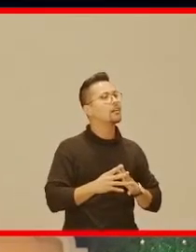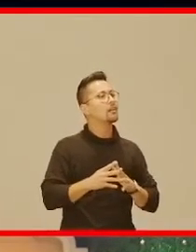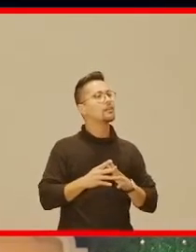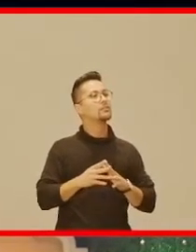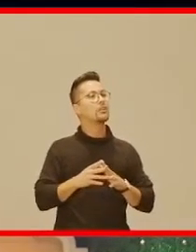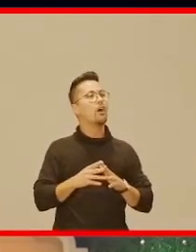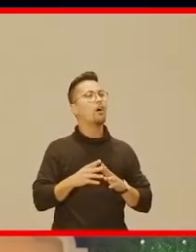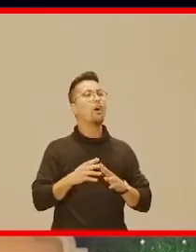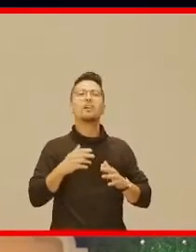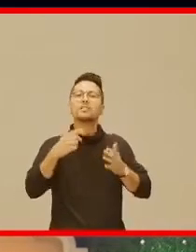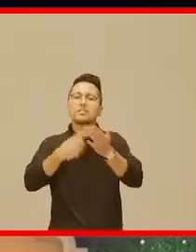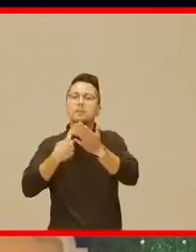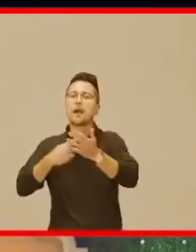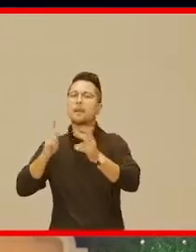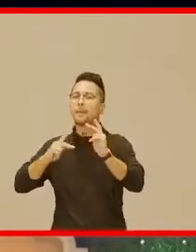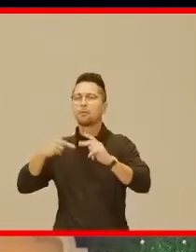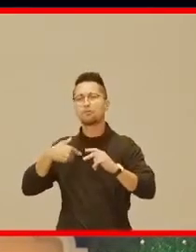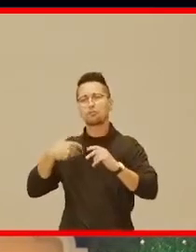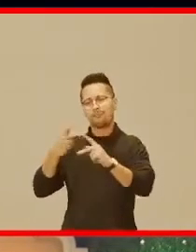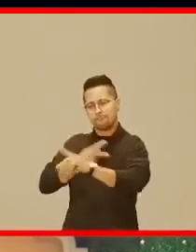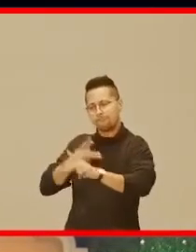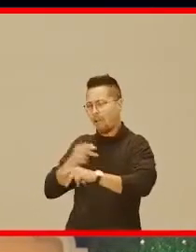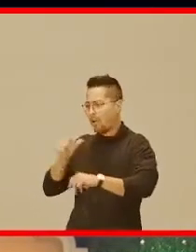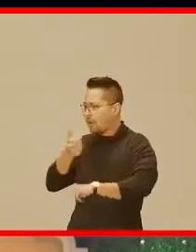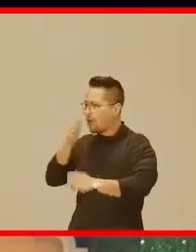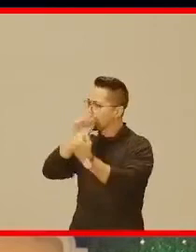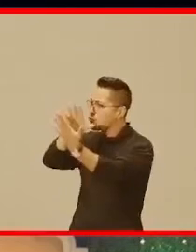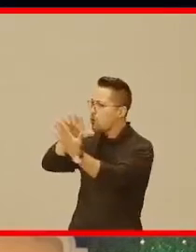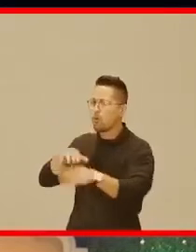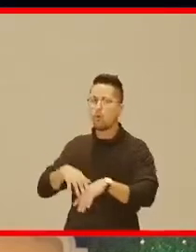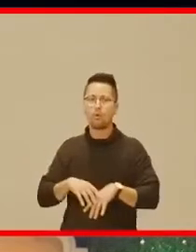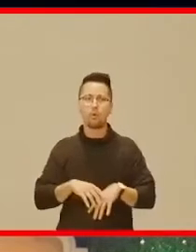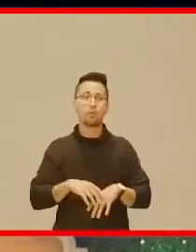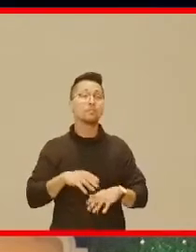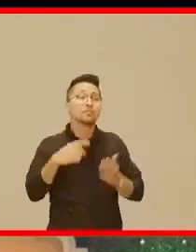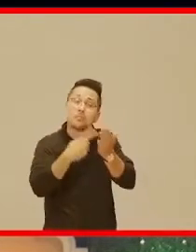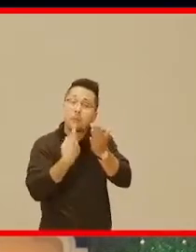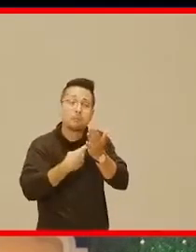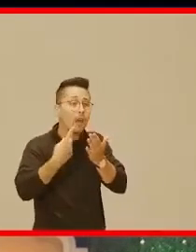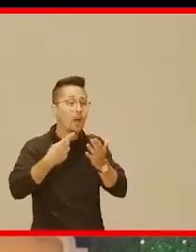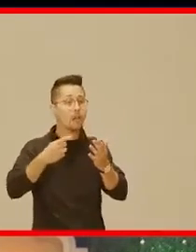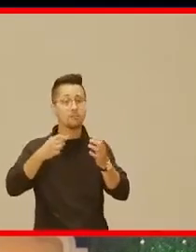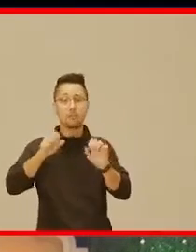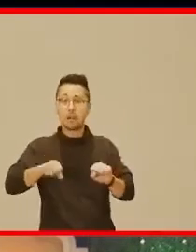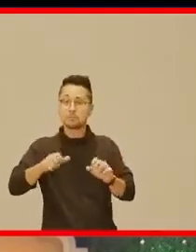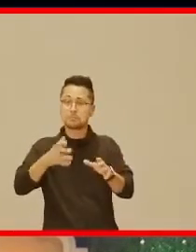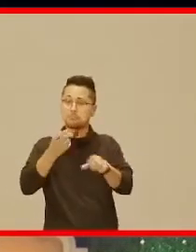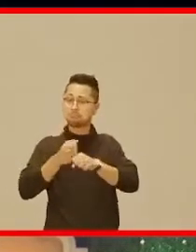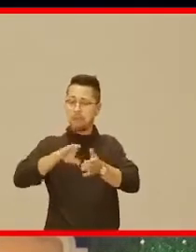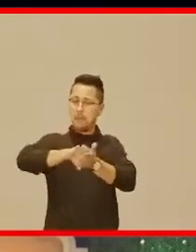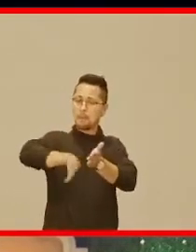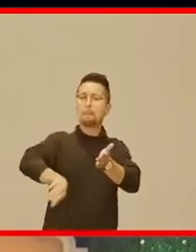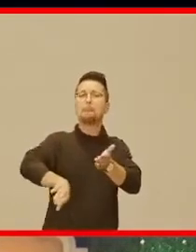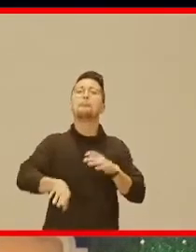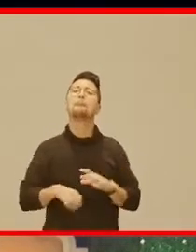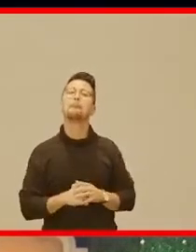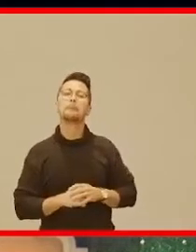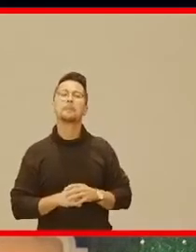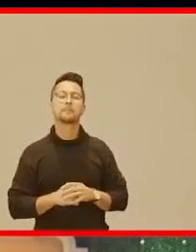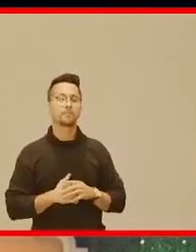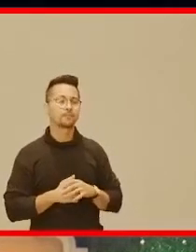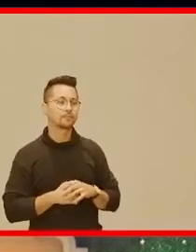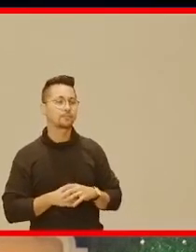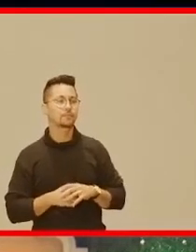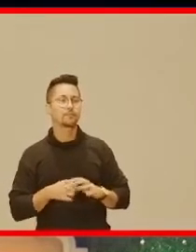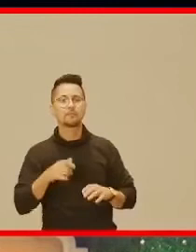very specific. They'll work with you on it. Sometimes it's an exemption. Sometimes instead of saying, hey, you